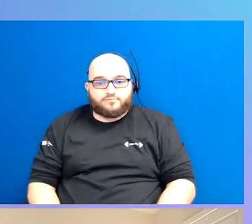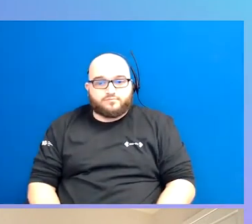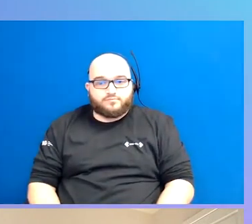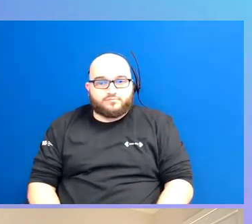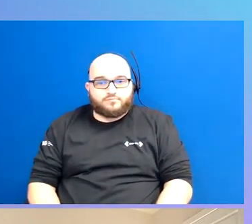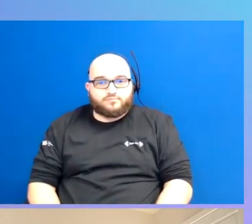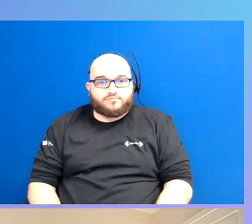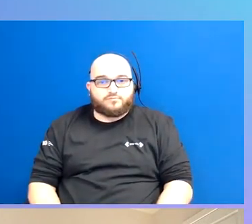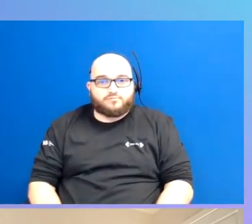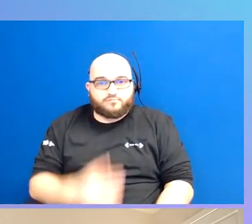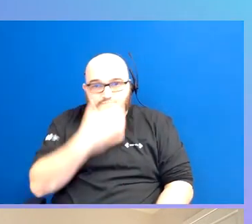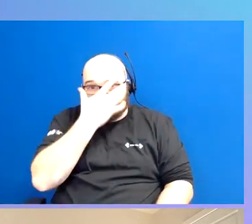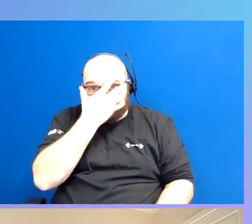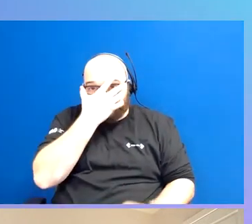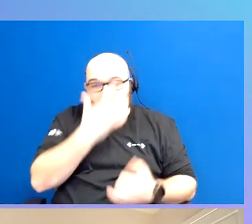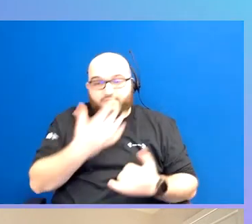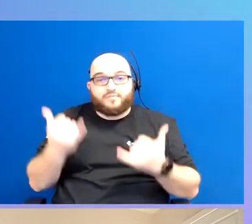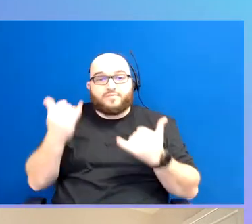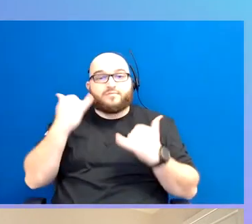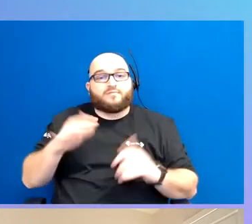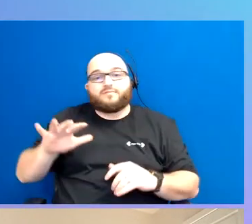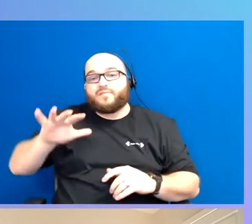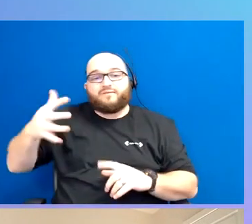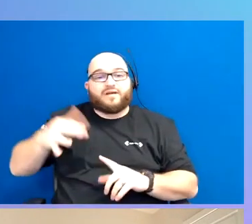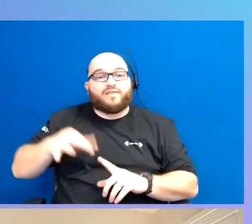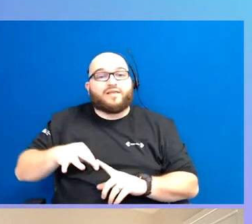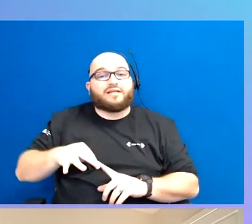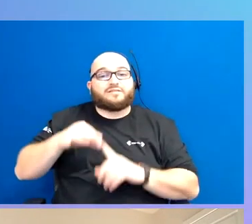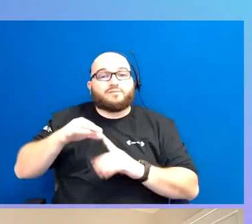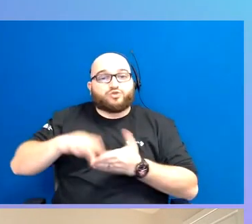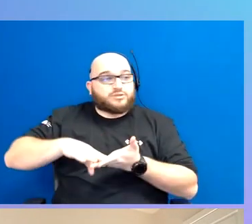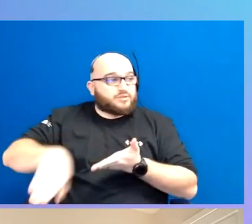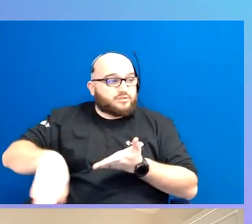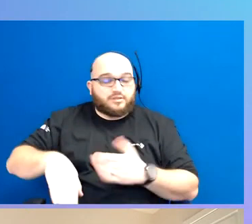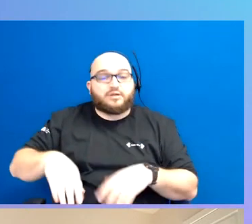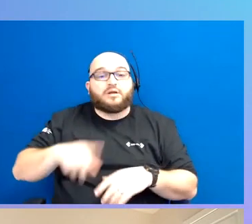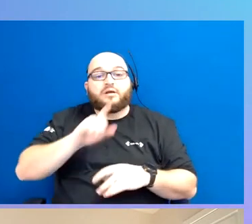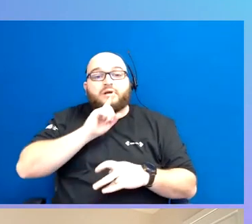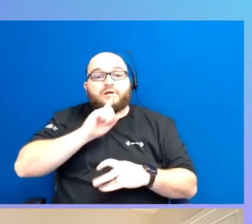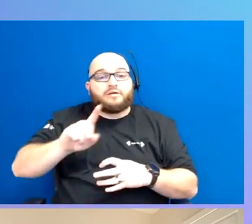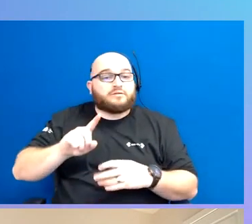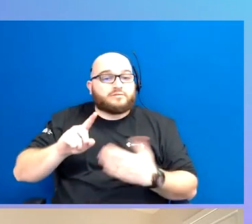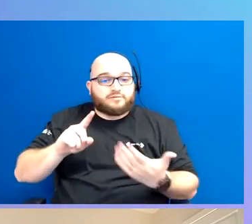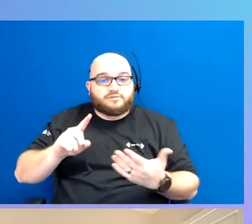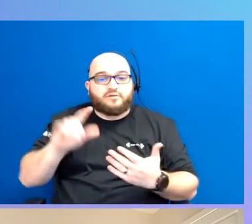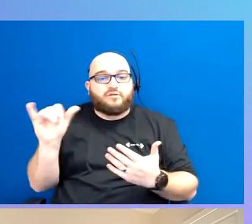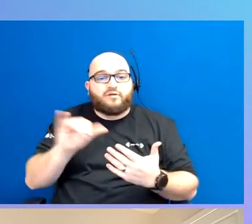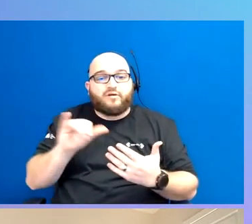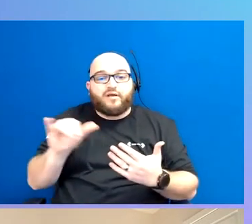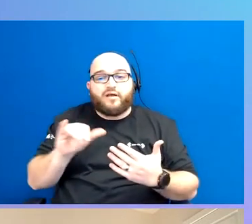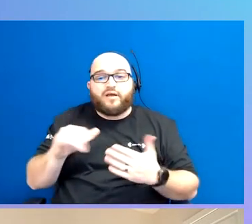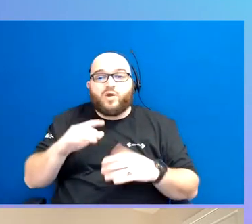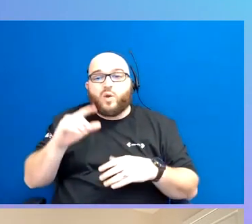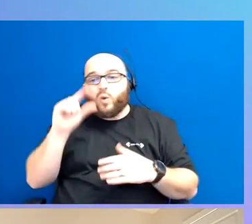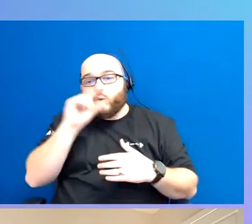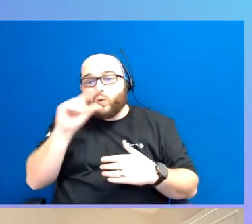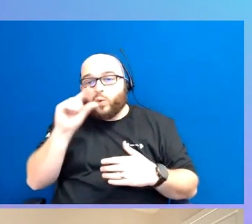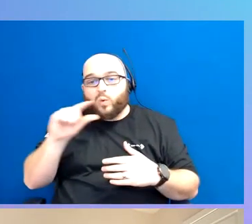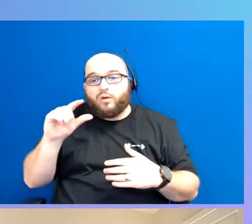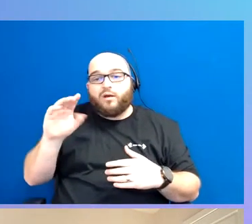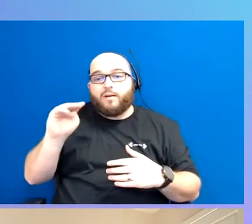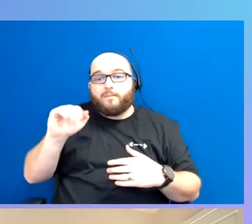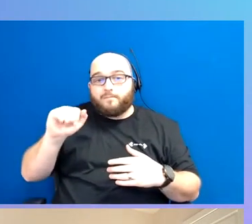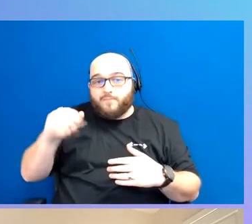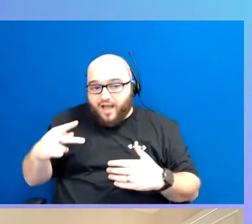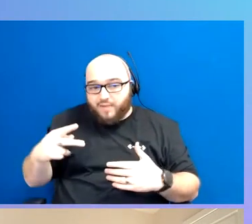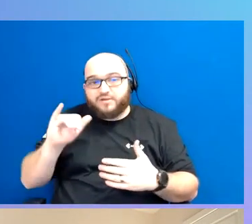All right. Now the exception 5 is, it's regarding things like Google Maps, where the pins are